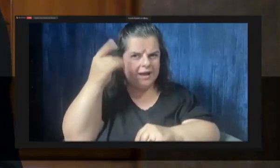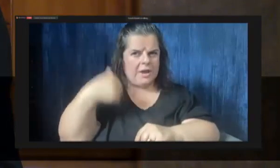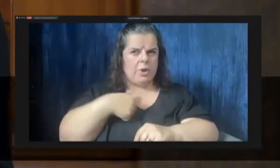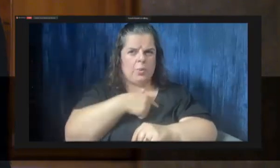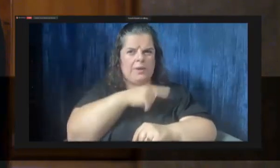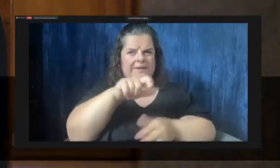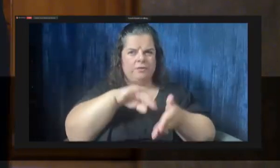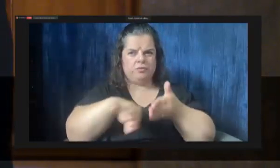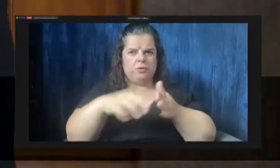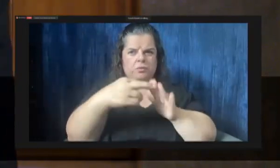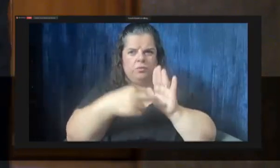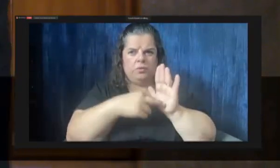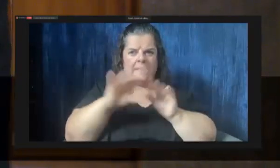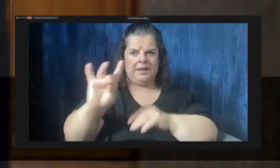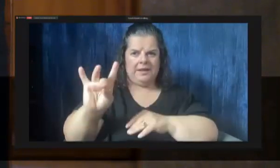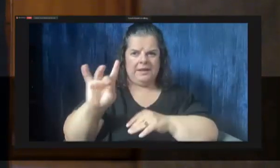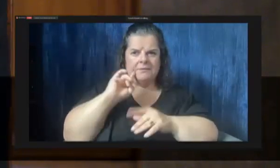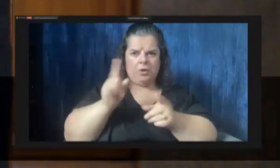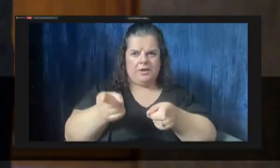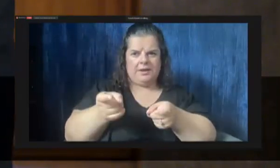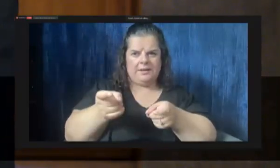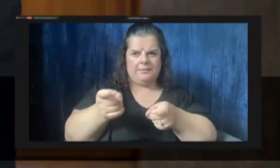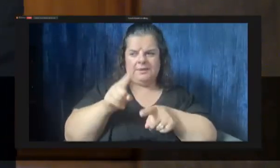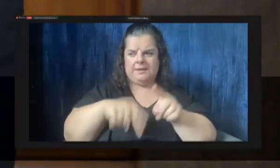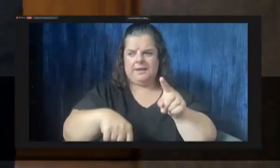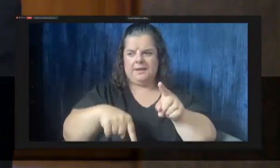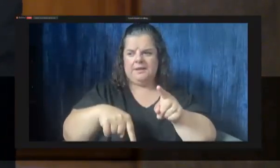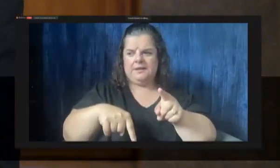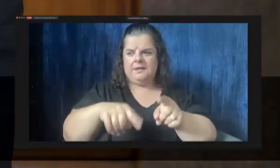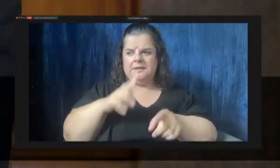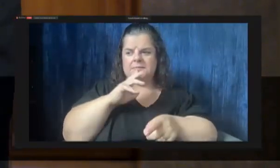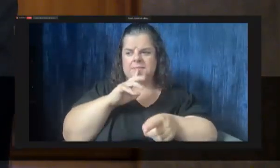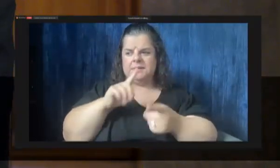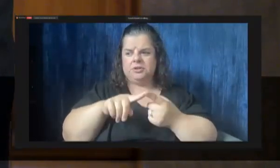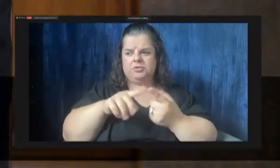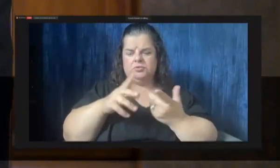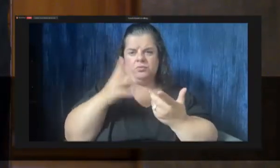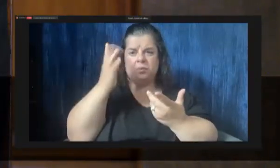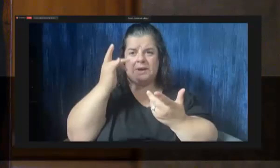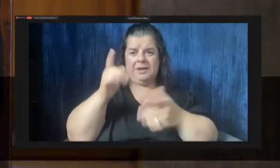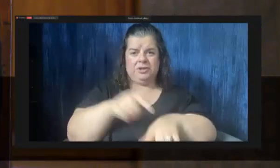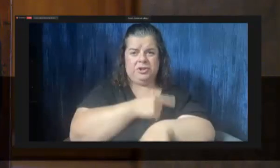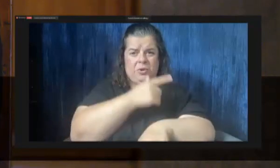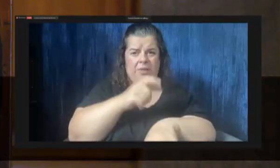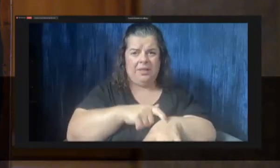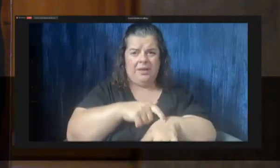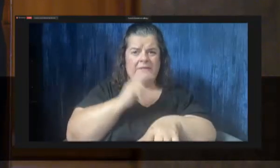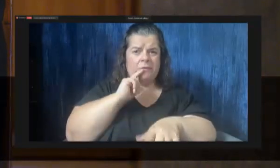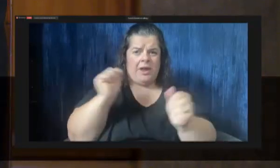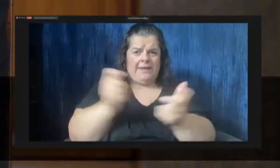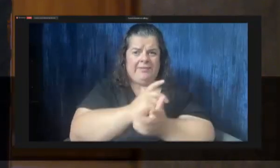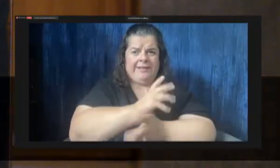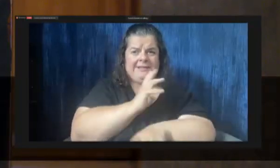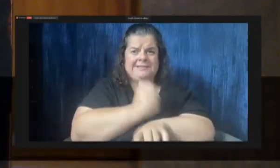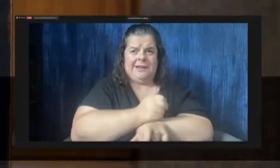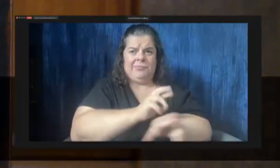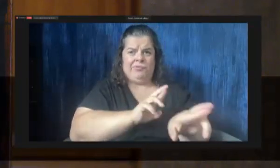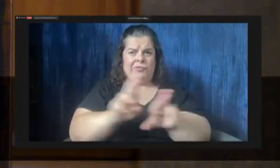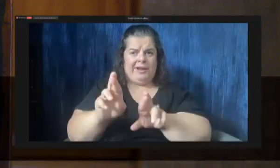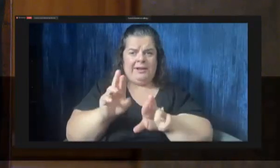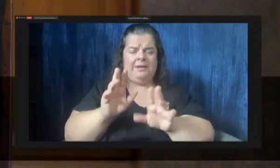and expedite, now, I can't speak to why it has taken so long to kind of get all the ducks in a row. I do understand